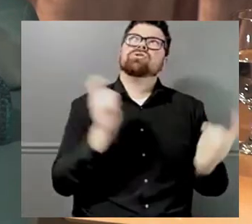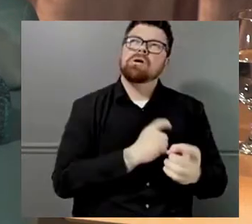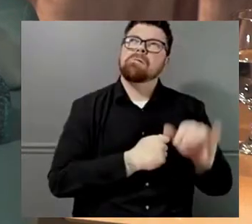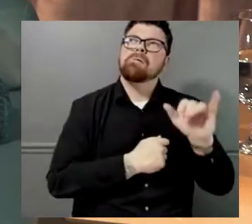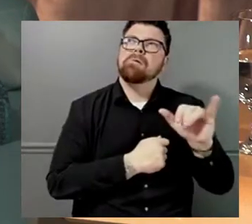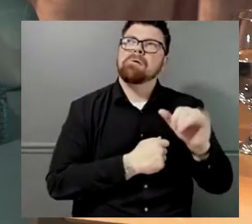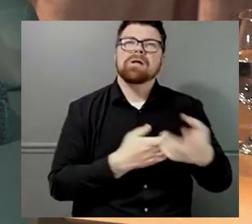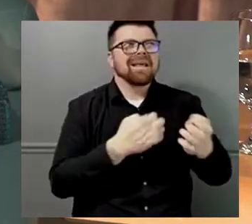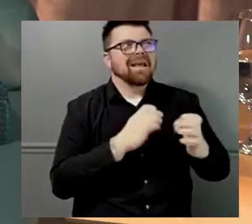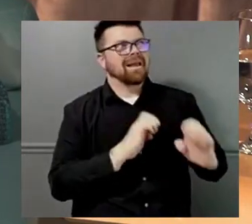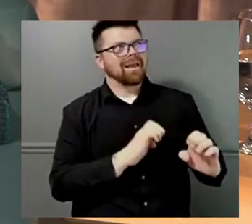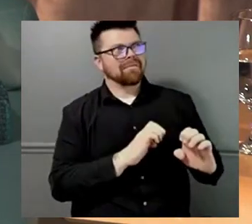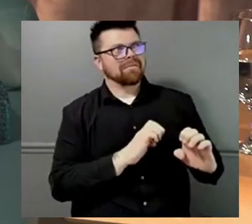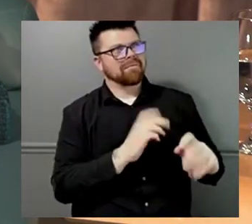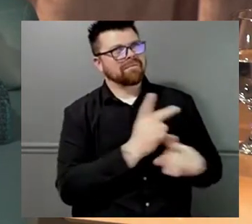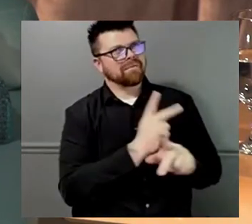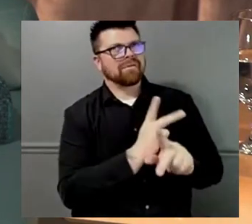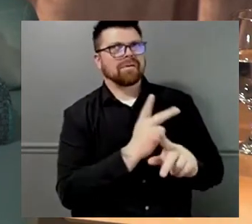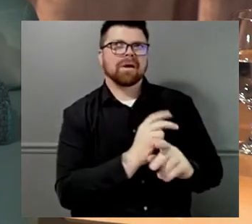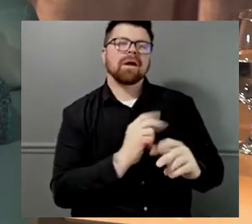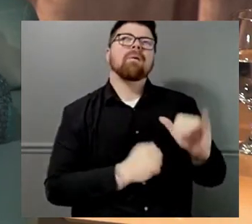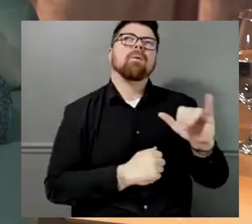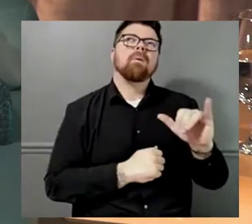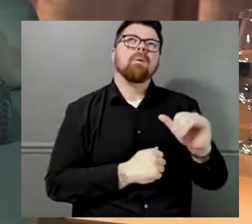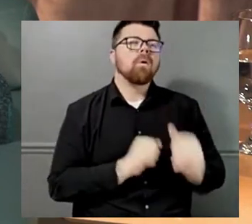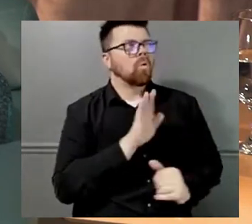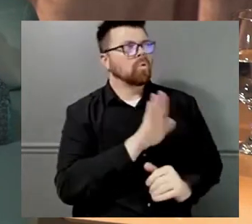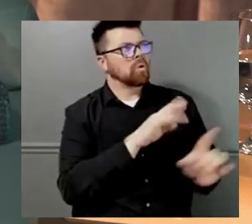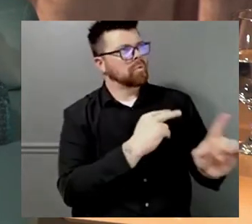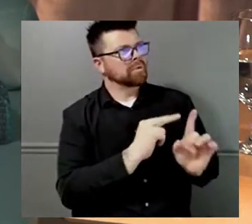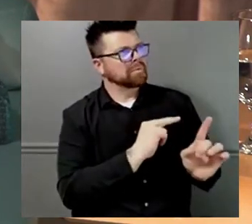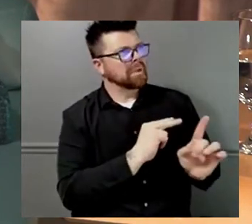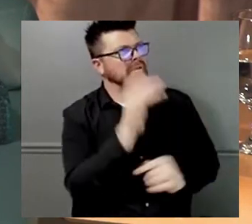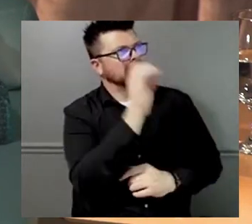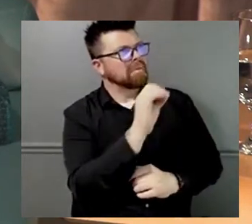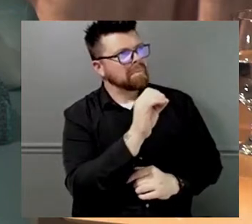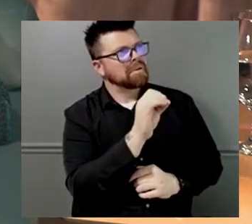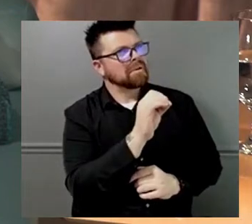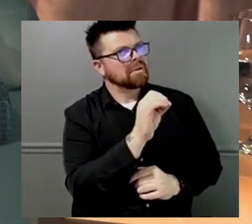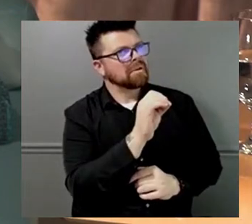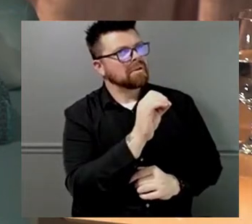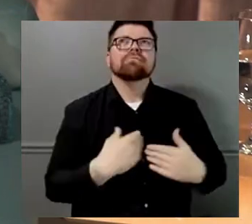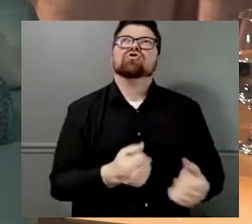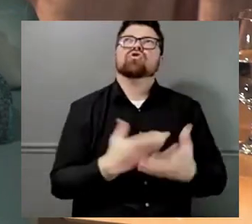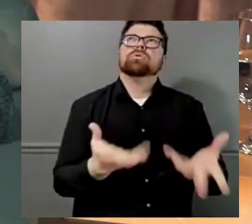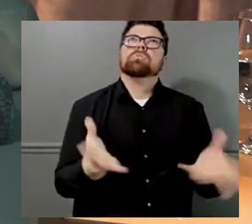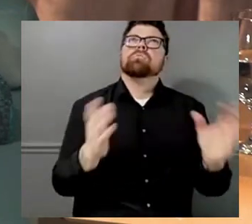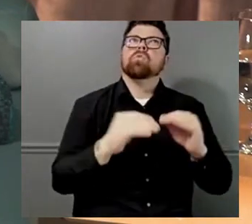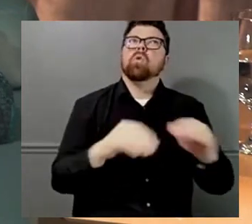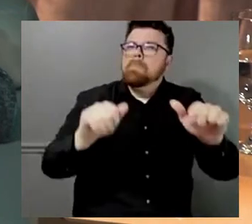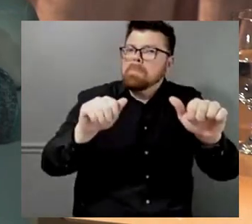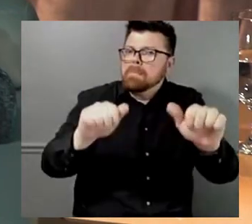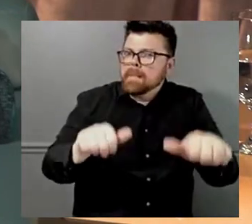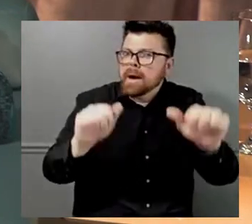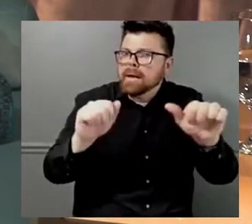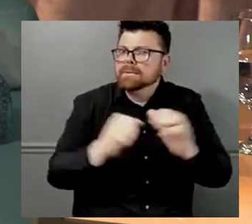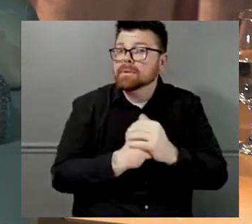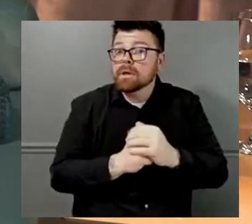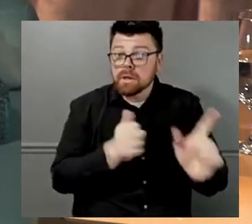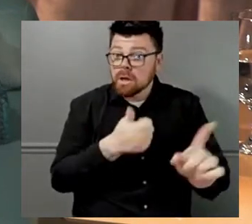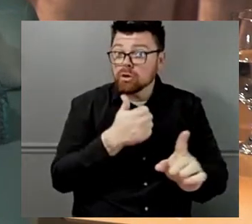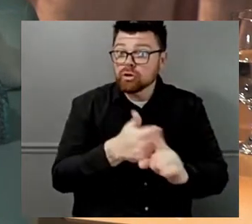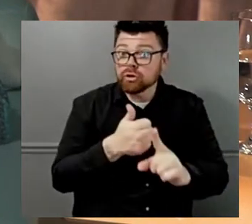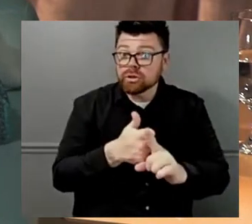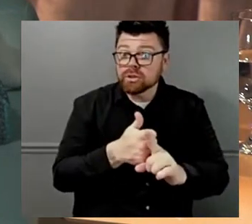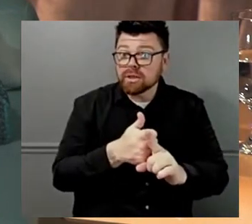figuring that out, that there is much more possibility that you will remain not just civil